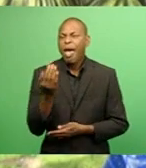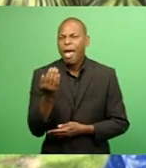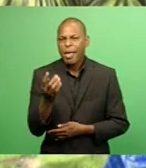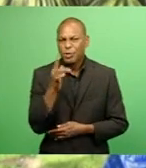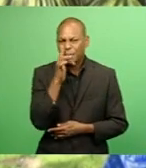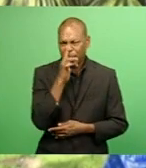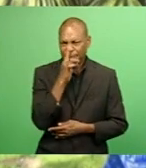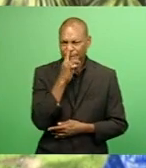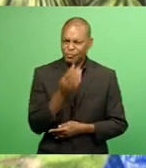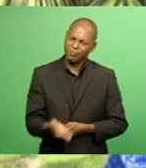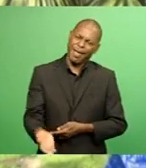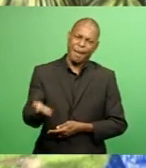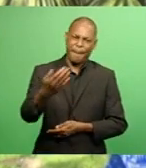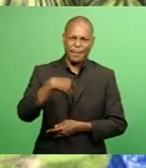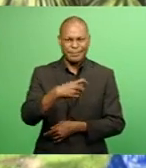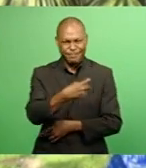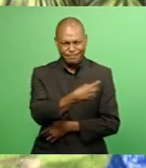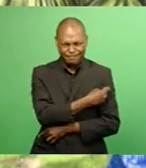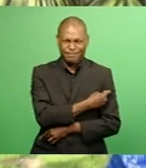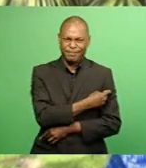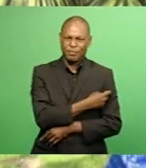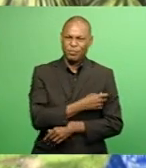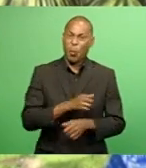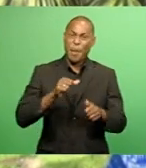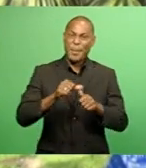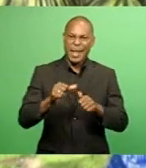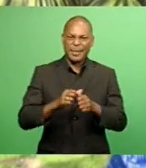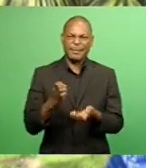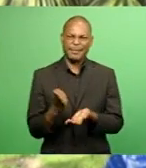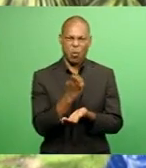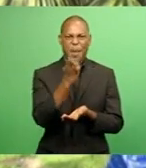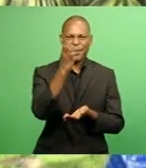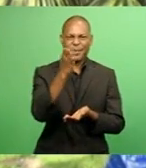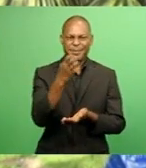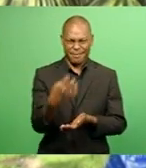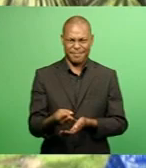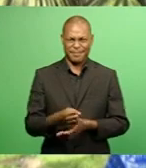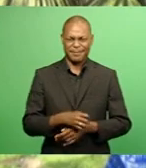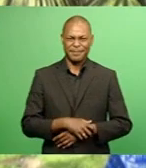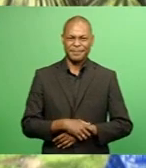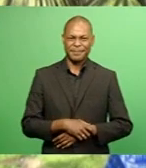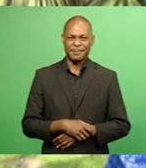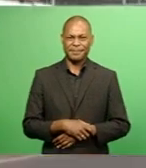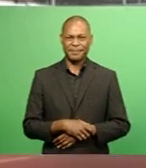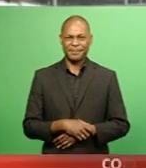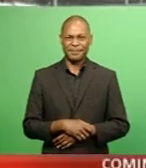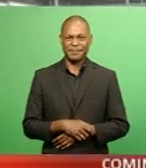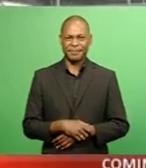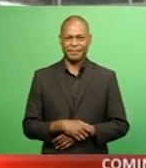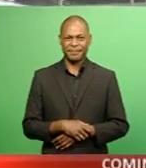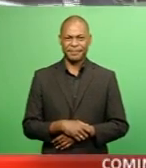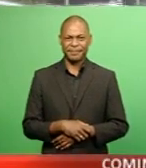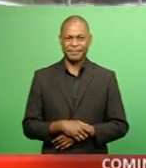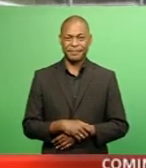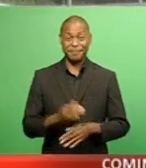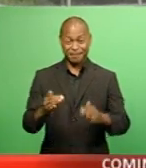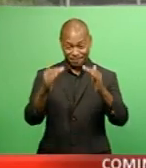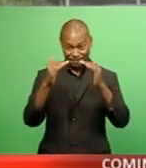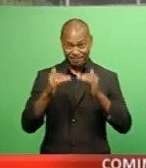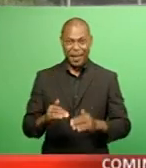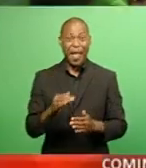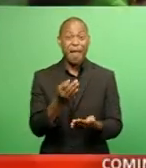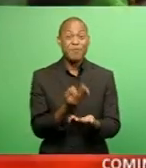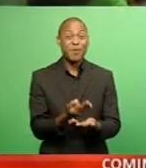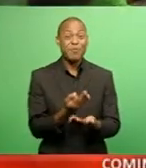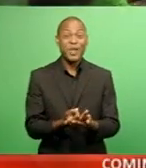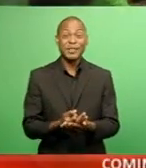vaccinated, as it will provide a better platform for economic growth. Dipesh Kumar, FBC News. Up ahead,